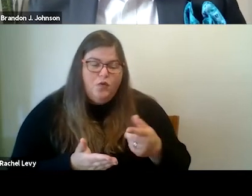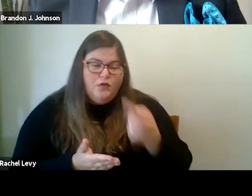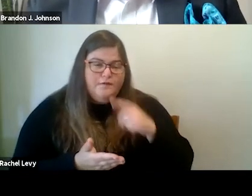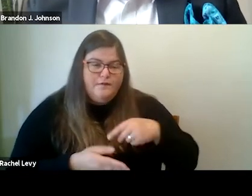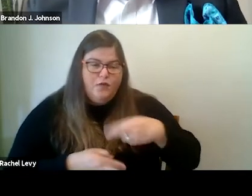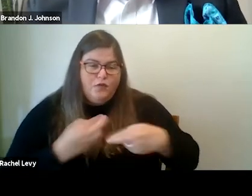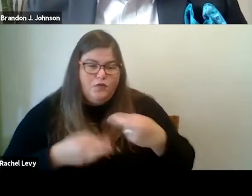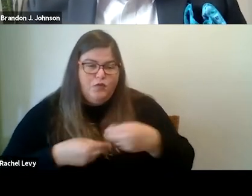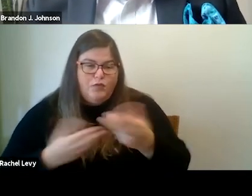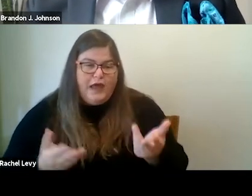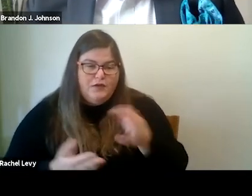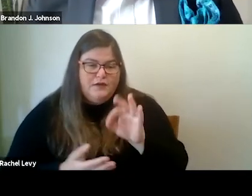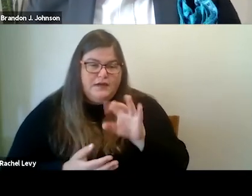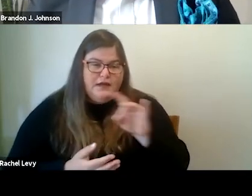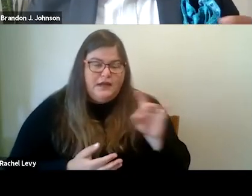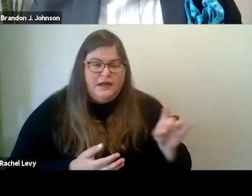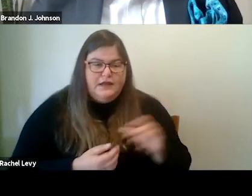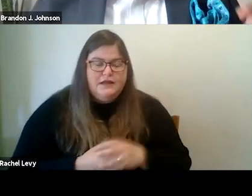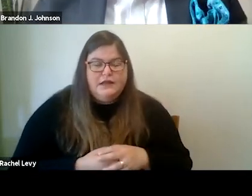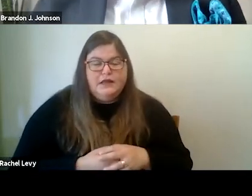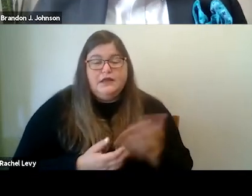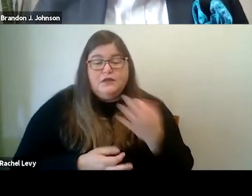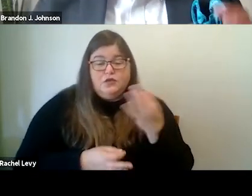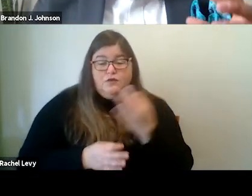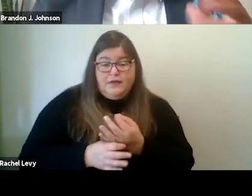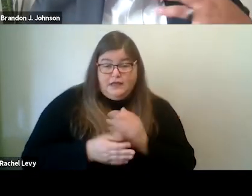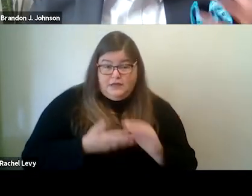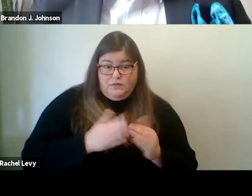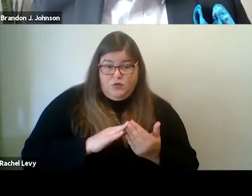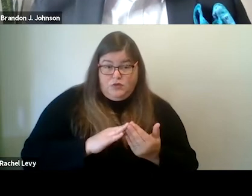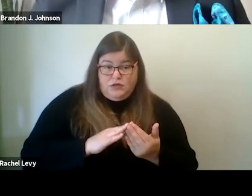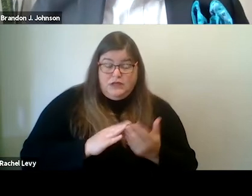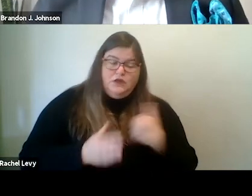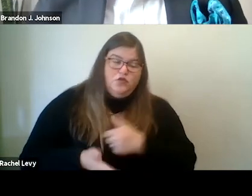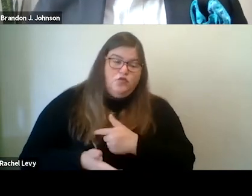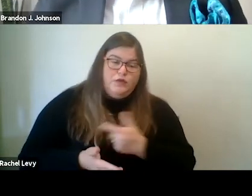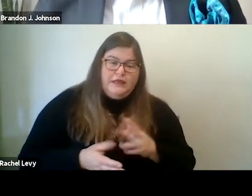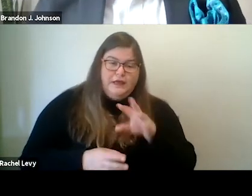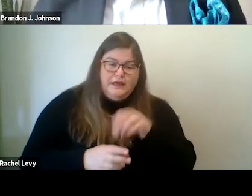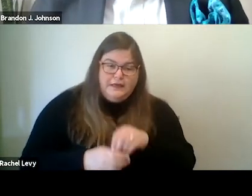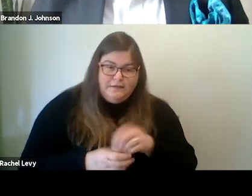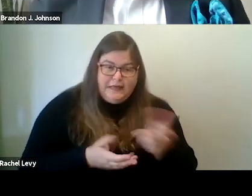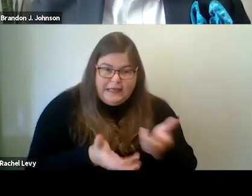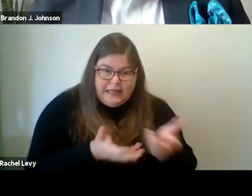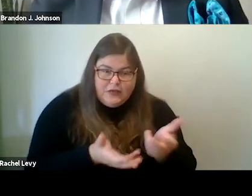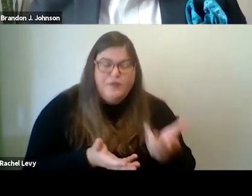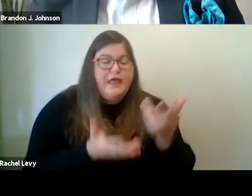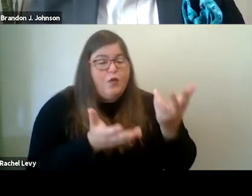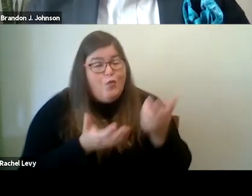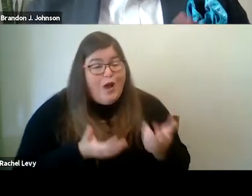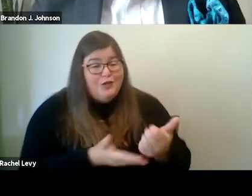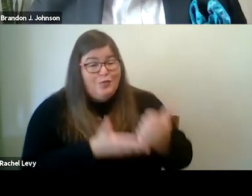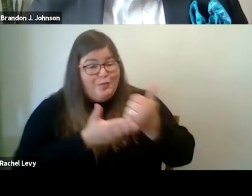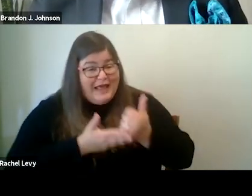rollout of 988. Faith communities, as we engage with them and work with them, they want to be